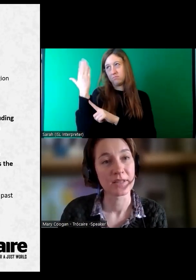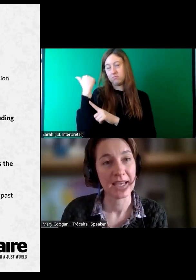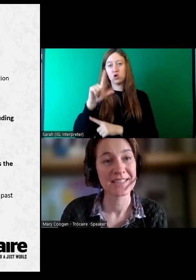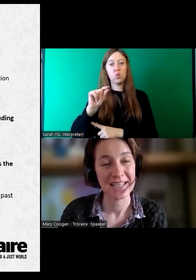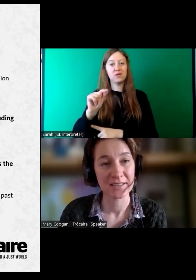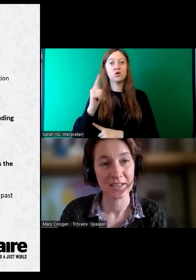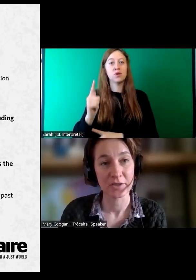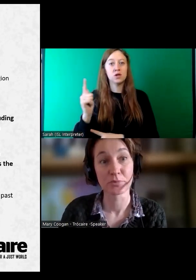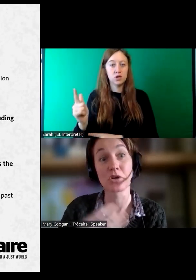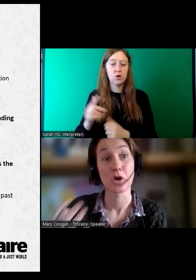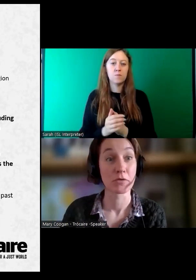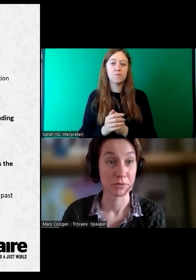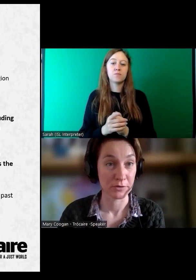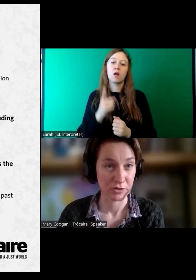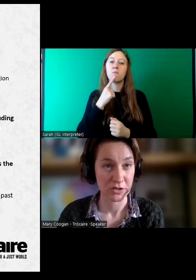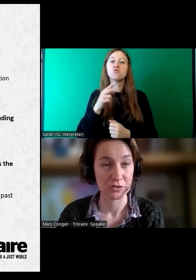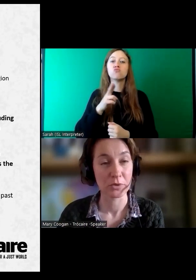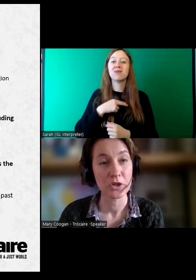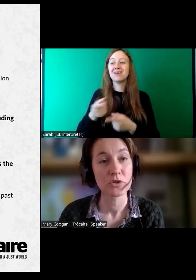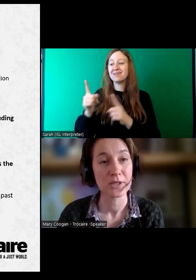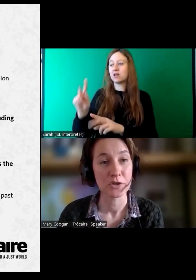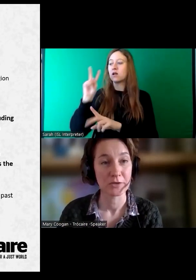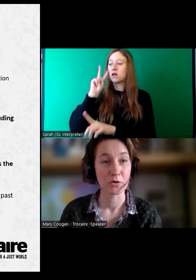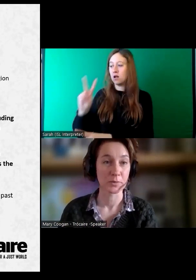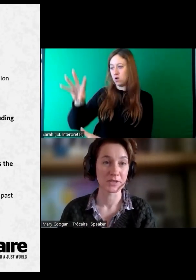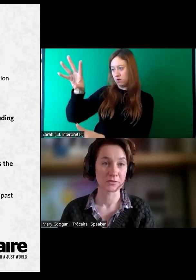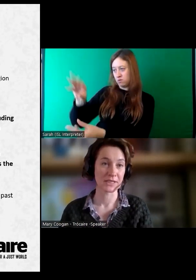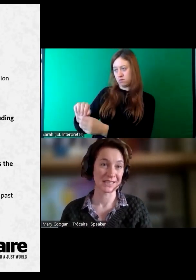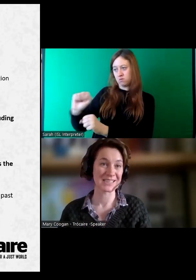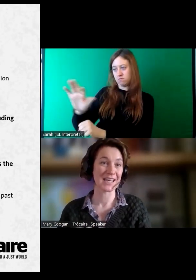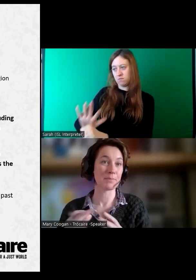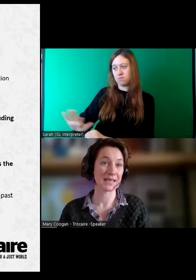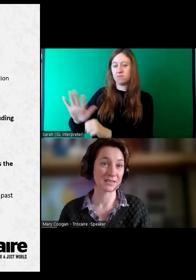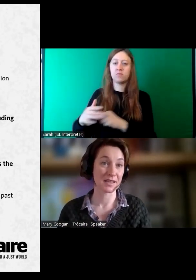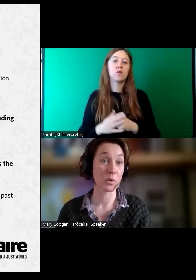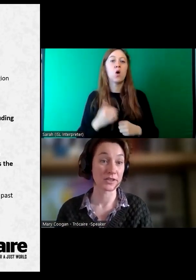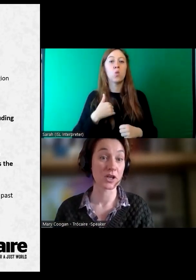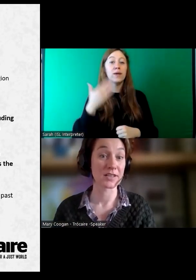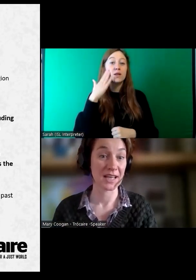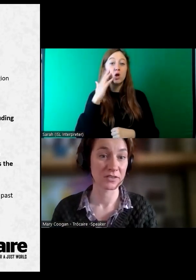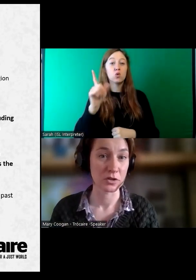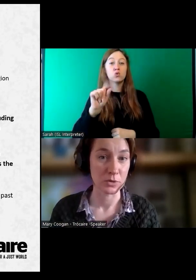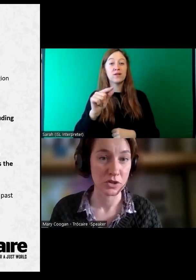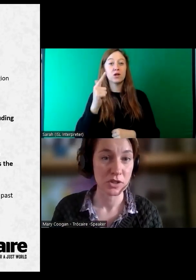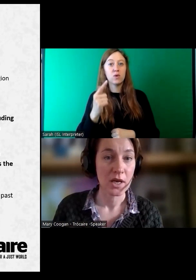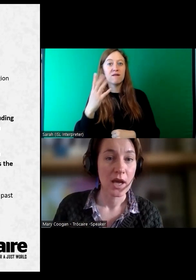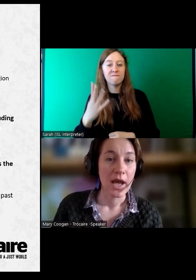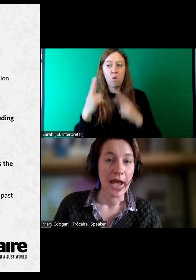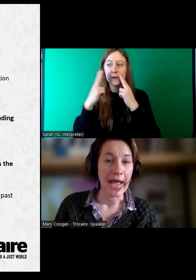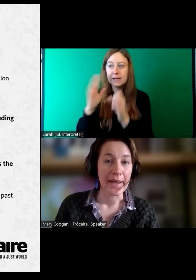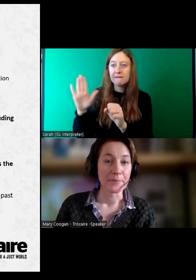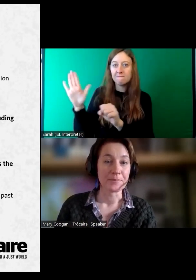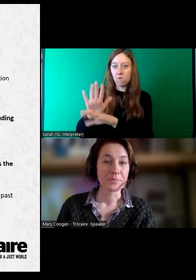but that they had taken that kind of broad overview of the region. So we knew in 2024 we didn't really need to get back into that wider context too much.